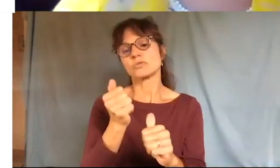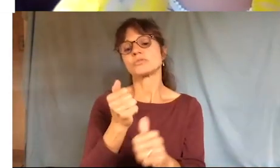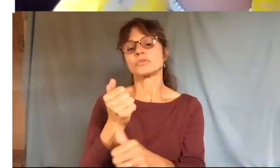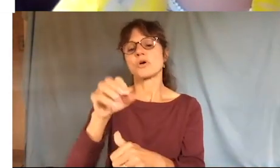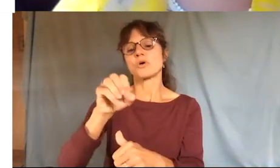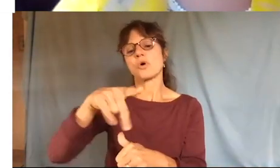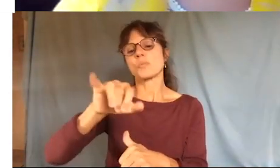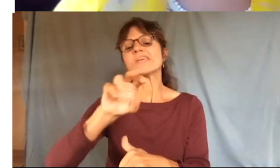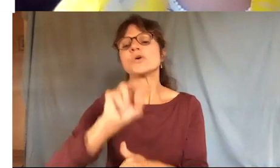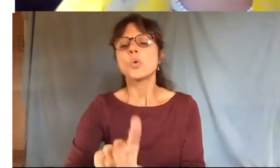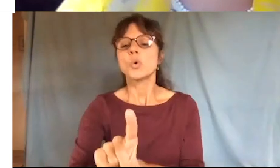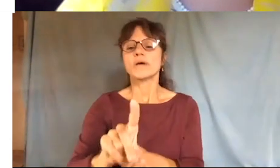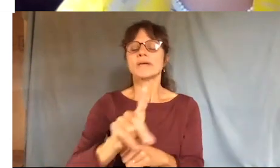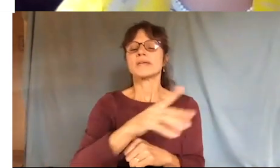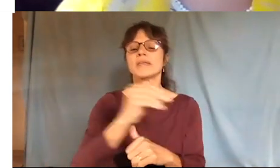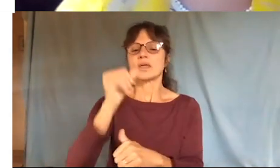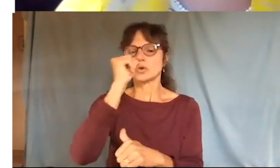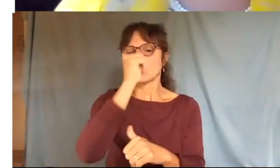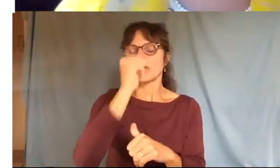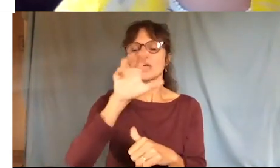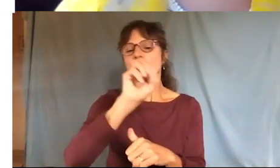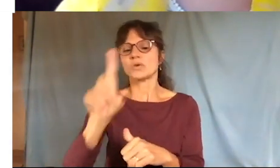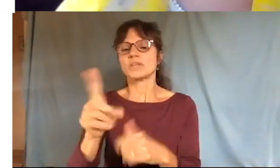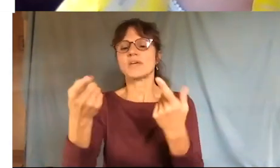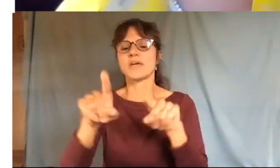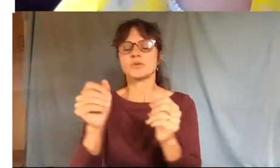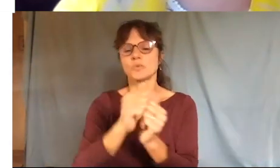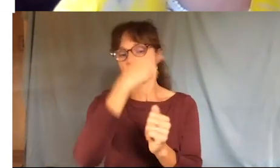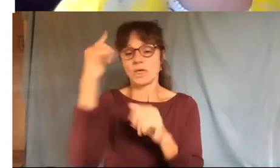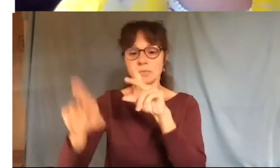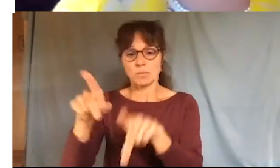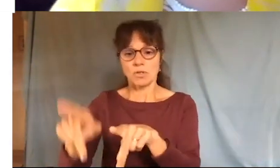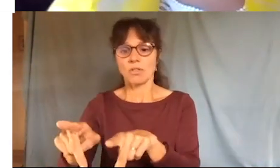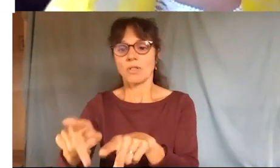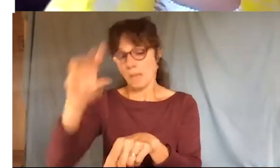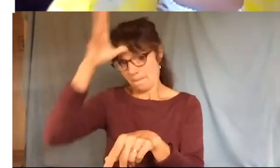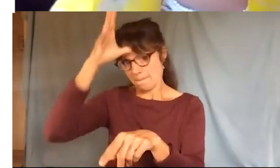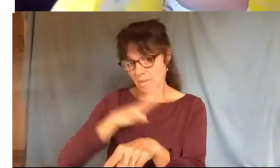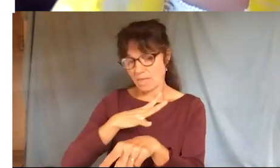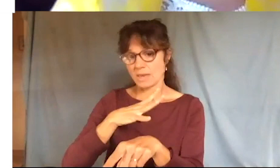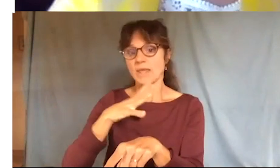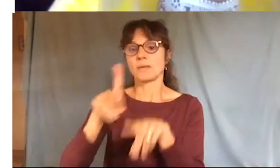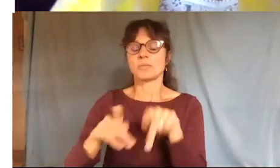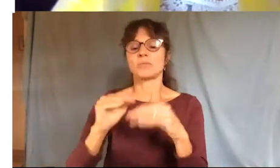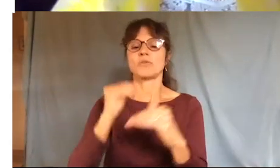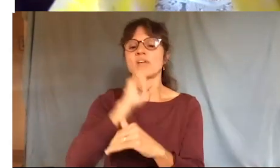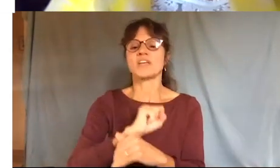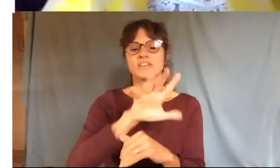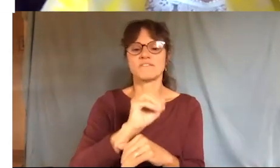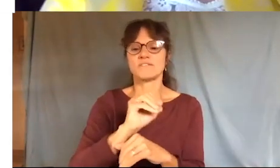opioid, meth, and cocaine overdoses occurred among Black people, men, and people over 50,